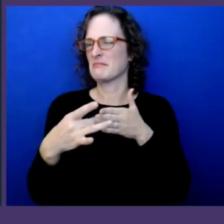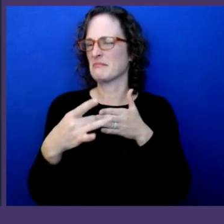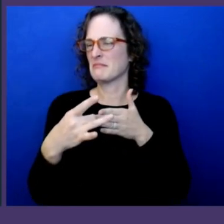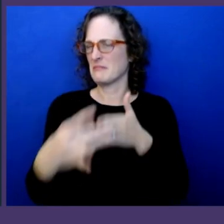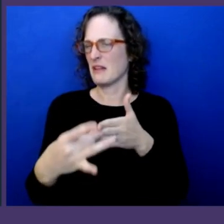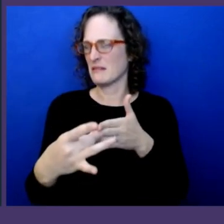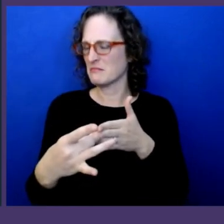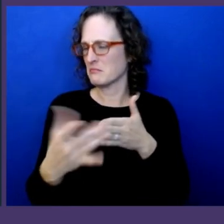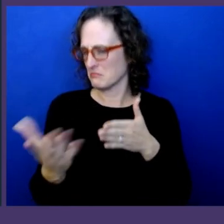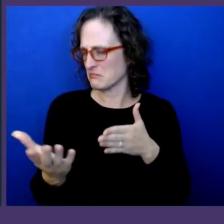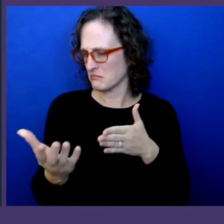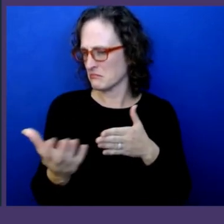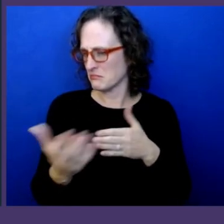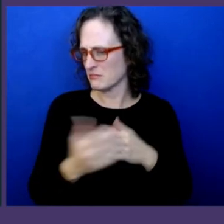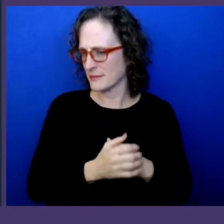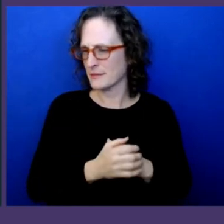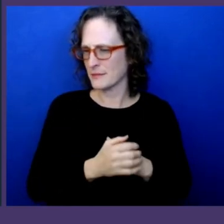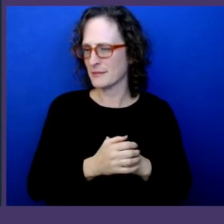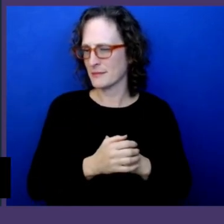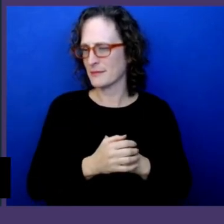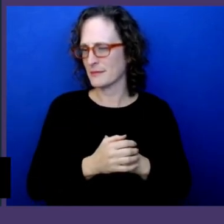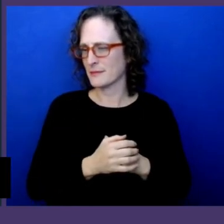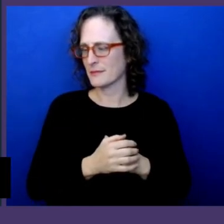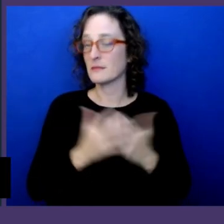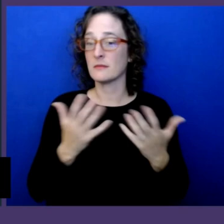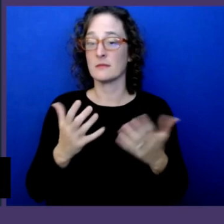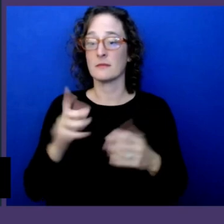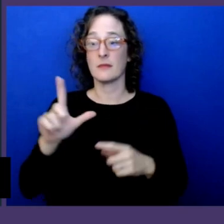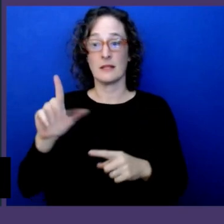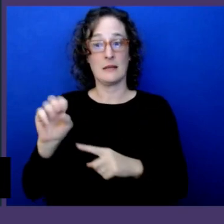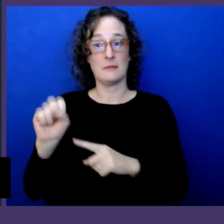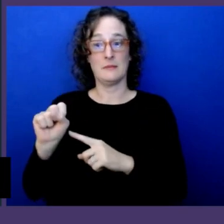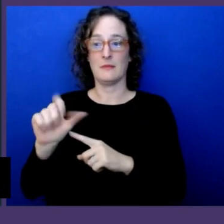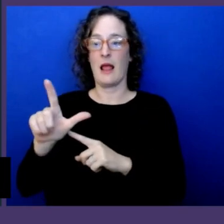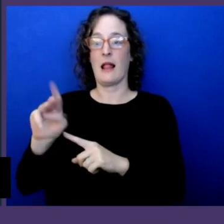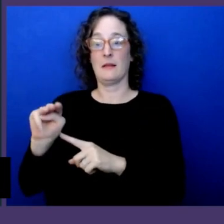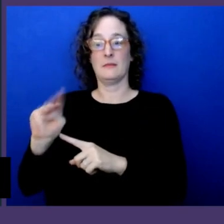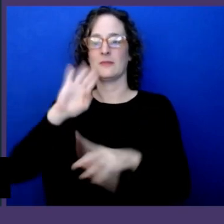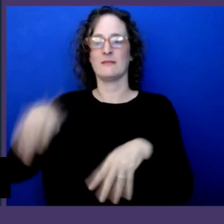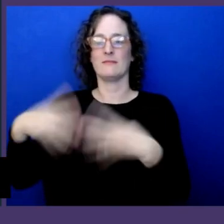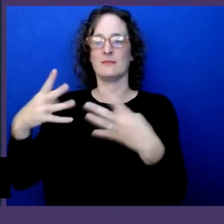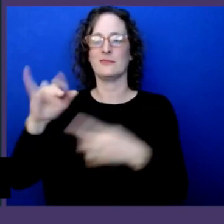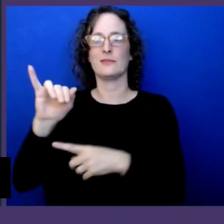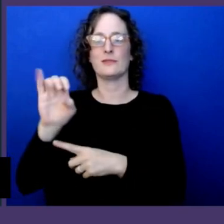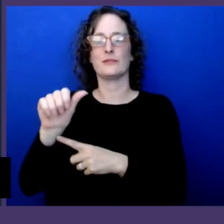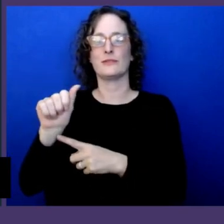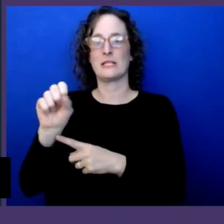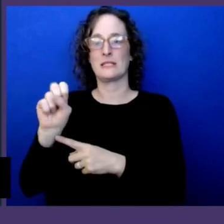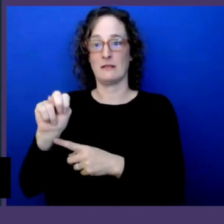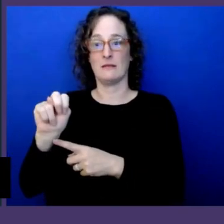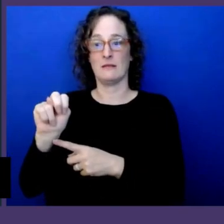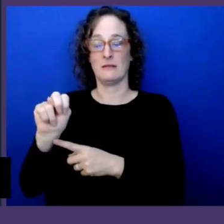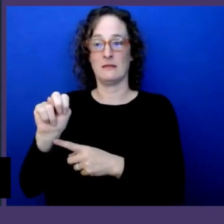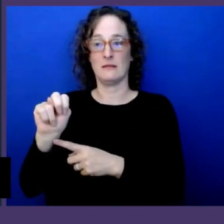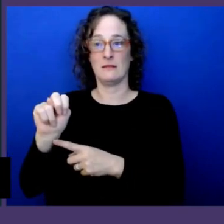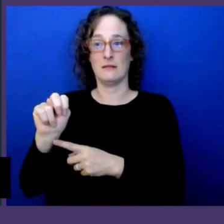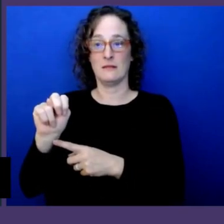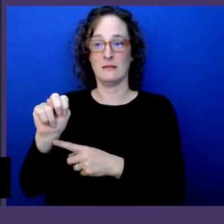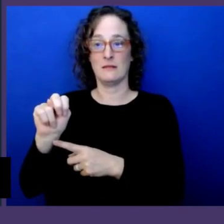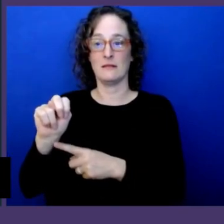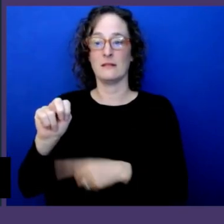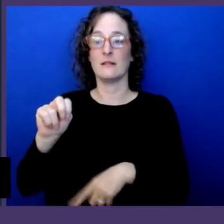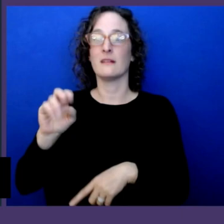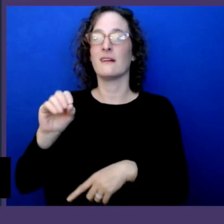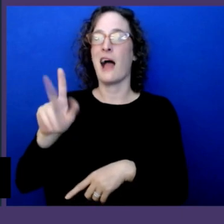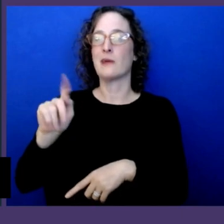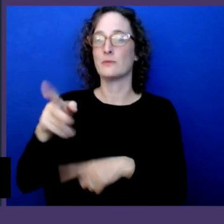the output from the LLM will be JSON. And this will actually guarantee that the output will take on this form because they go in and they mess with the